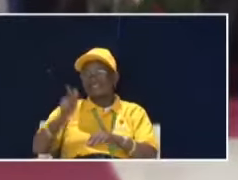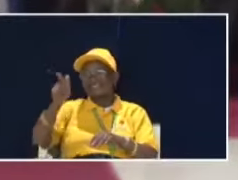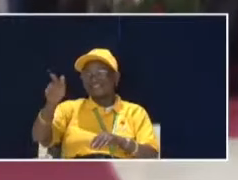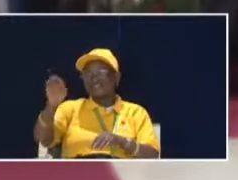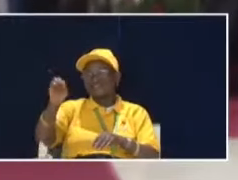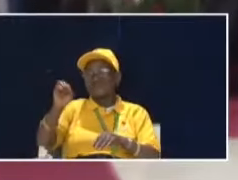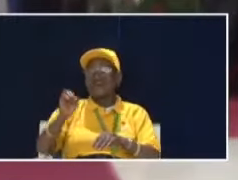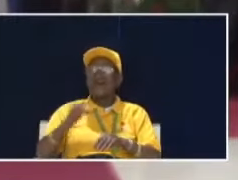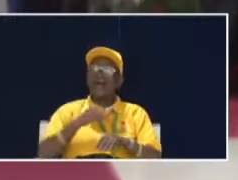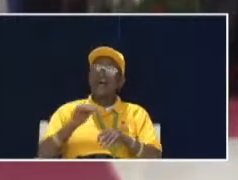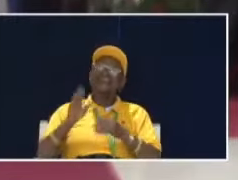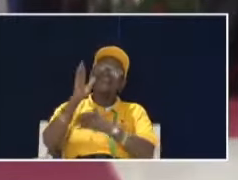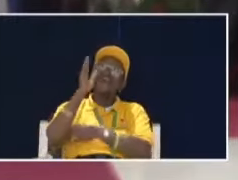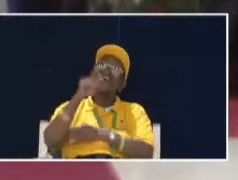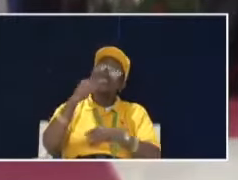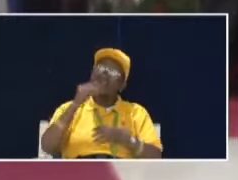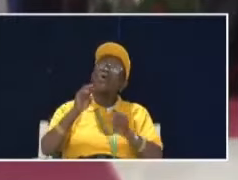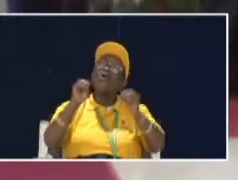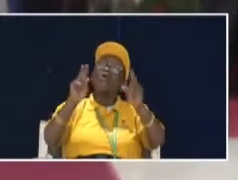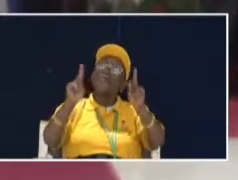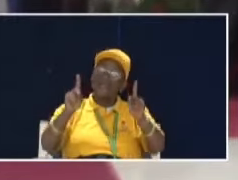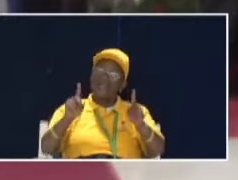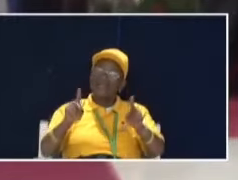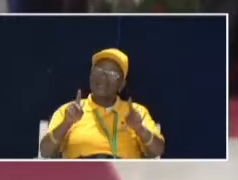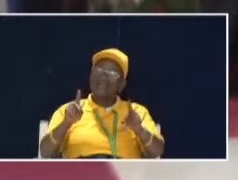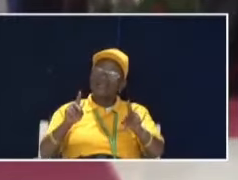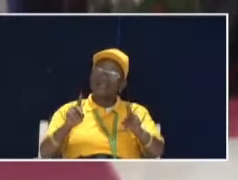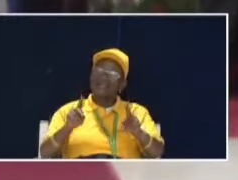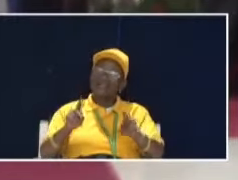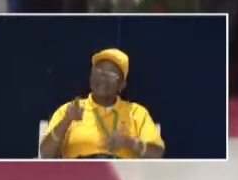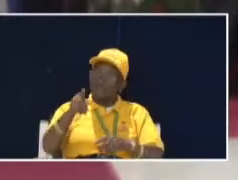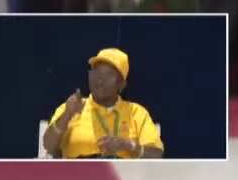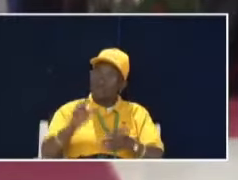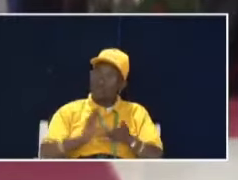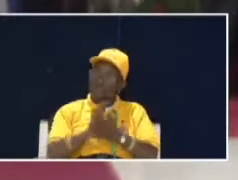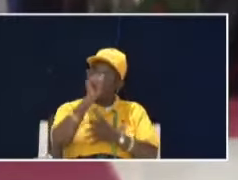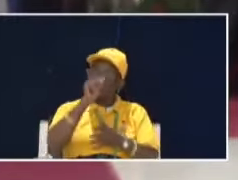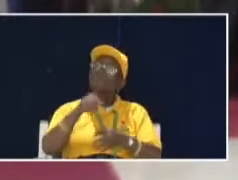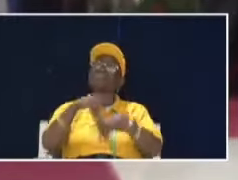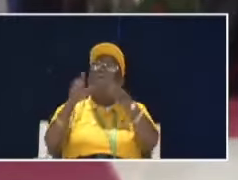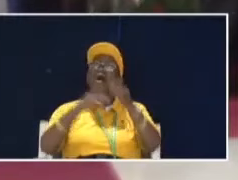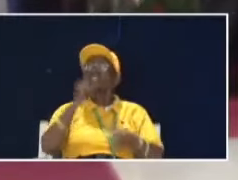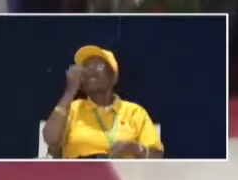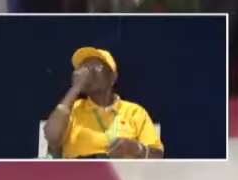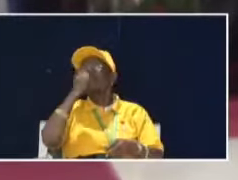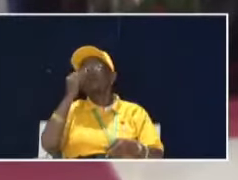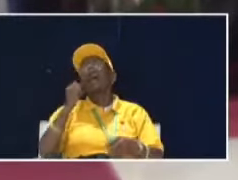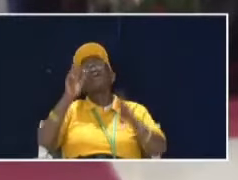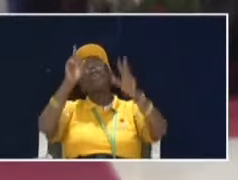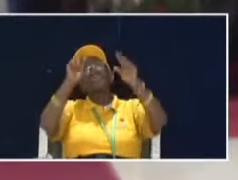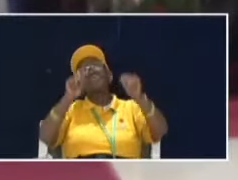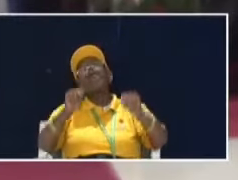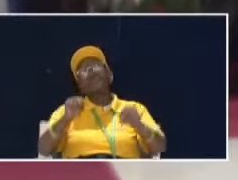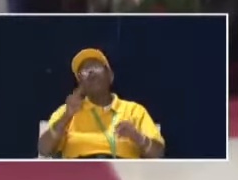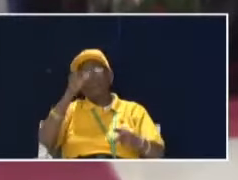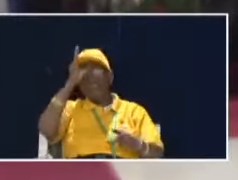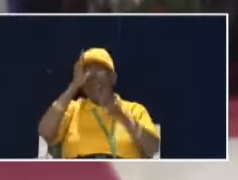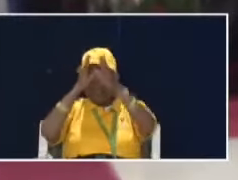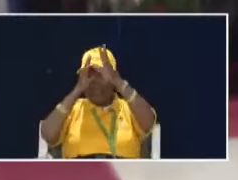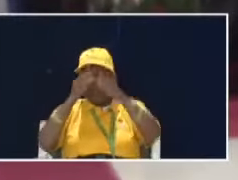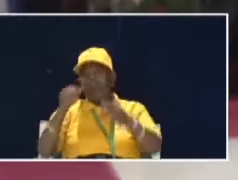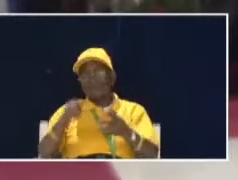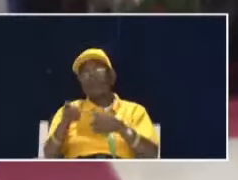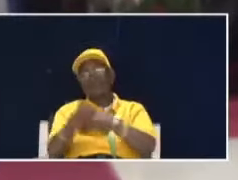And God said, okay, if you believe, then go and eat. No, today is Saturday, Lord, you know I'm fasting for